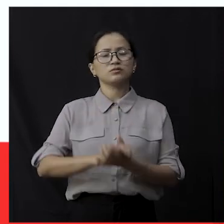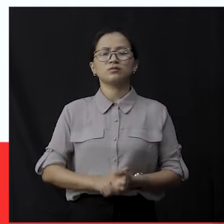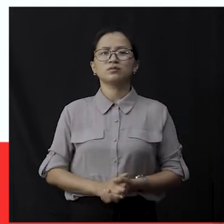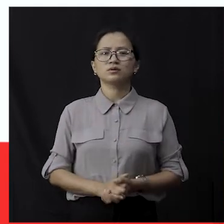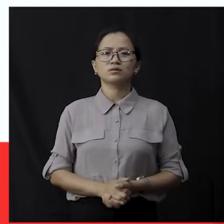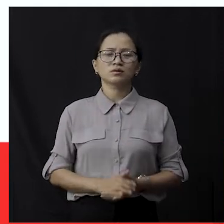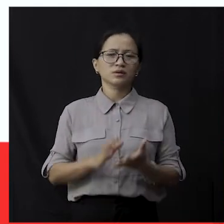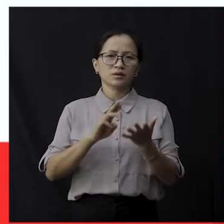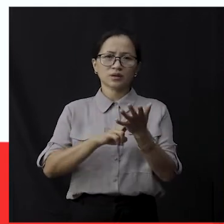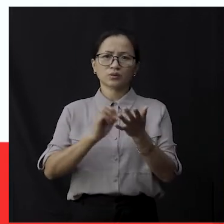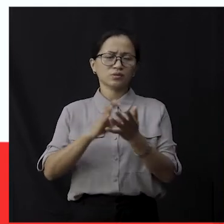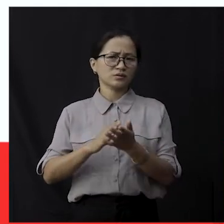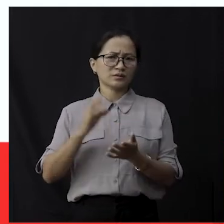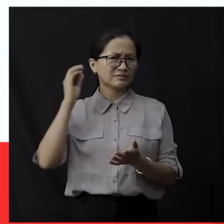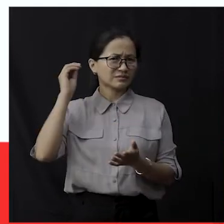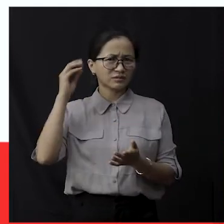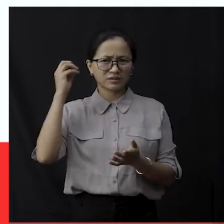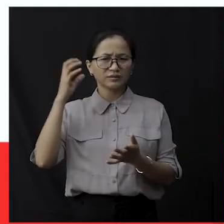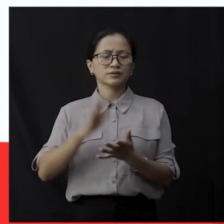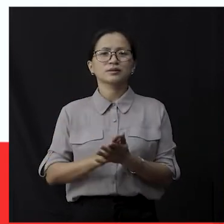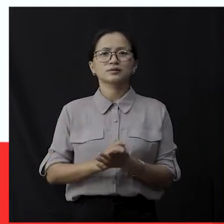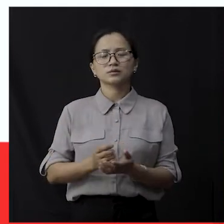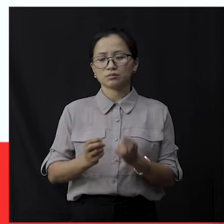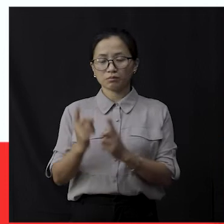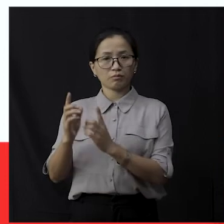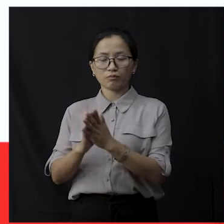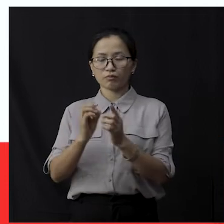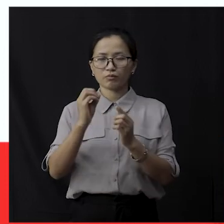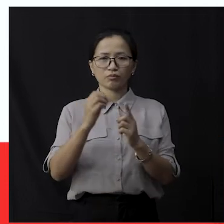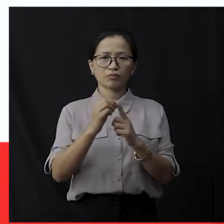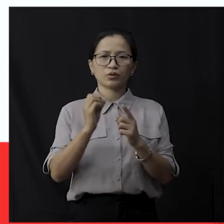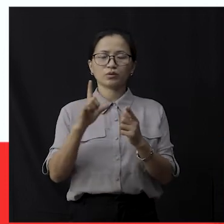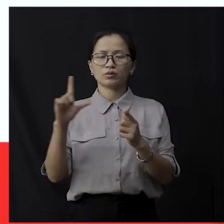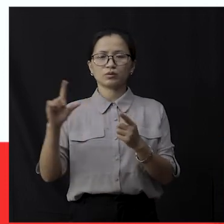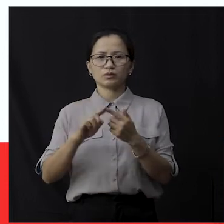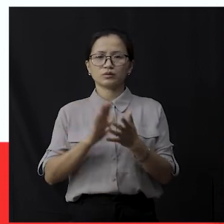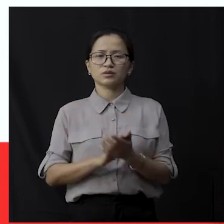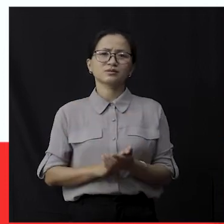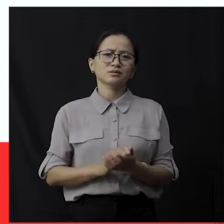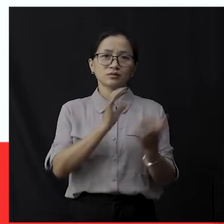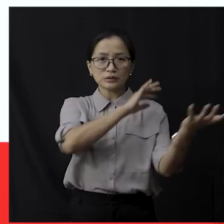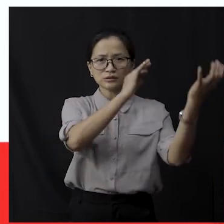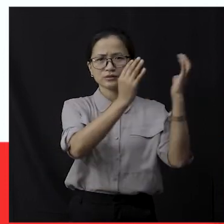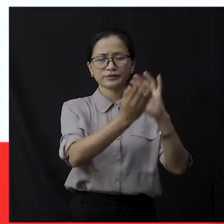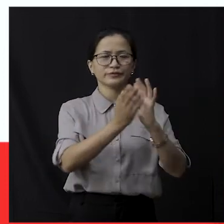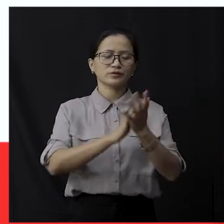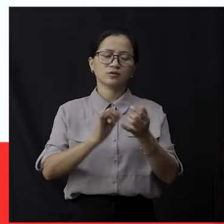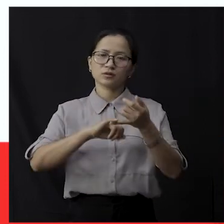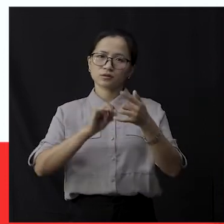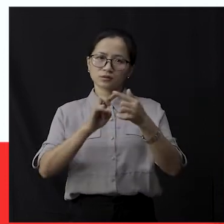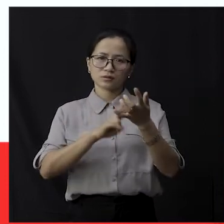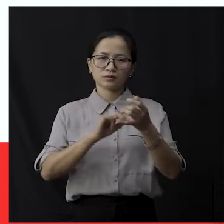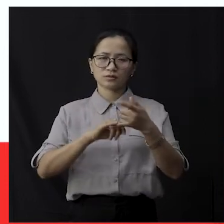create noise pollution. And our ear is very sensitive.